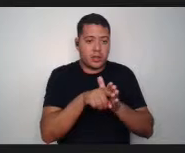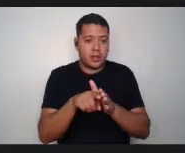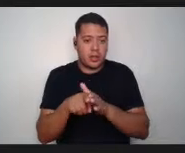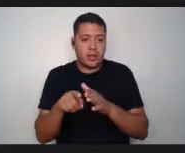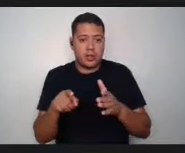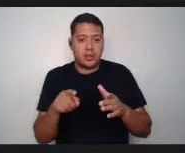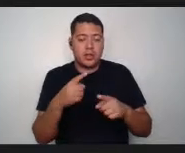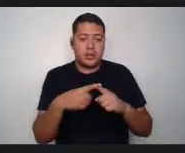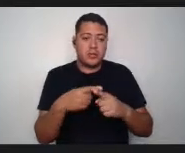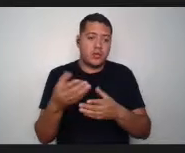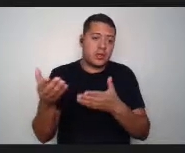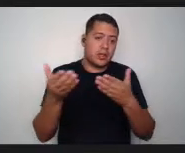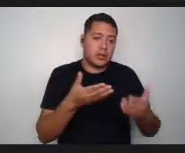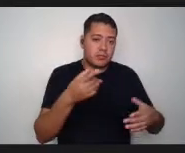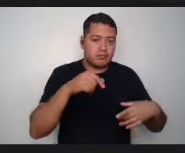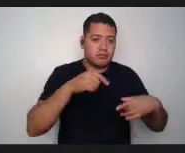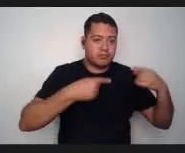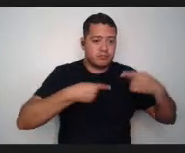analysis from the